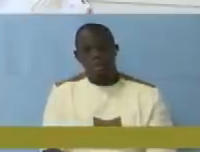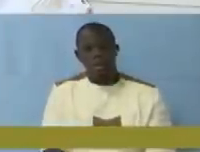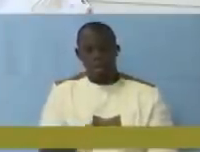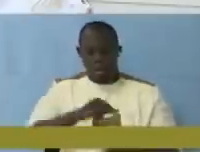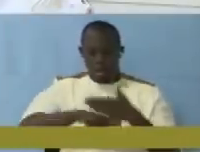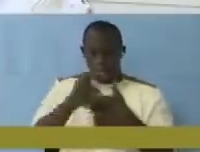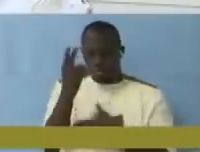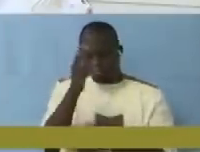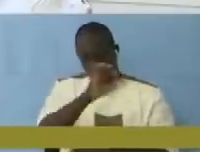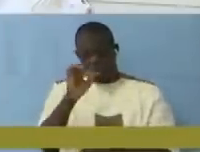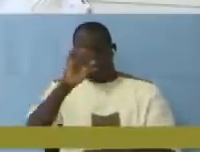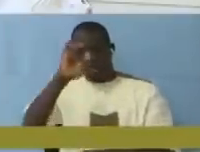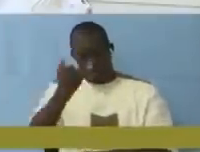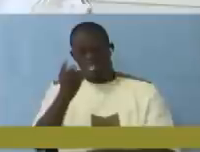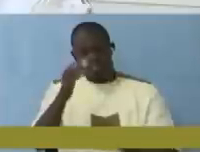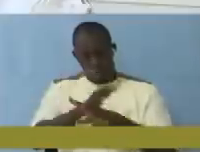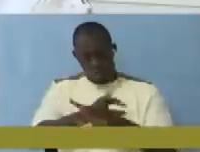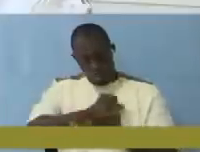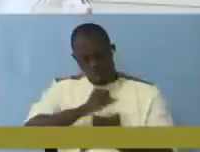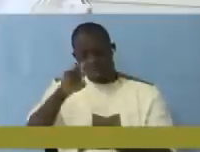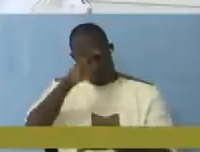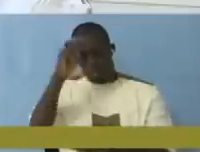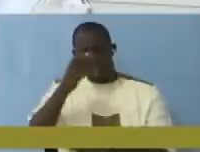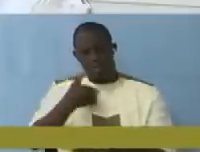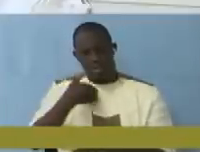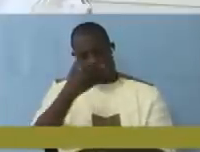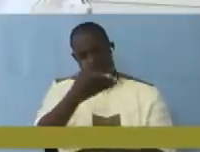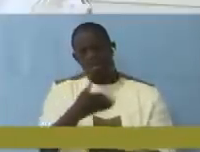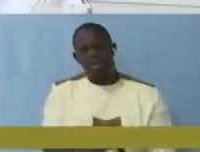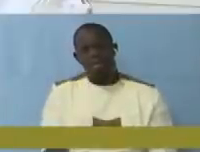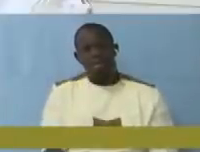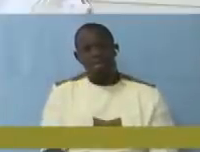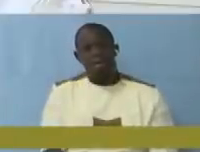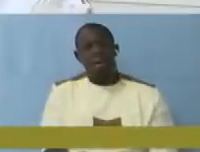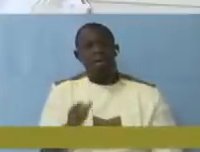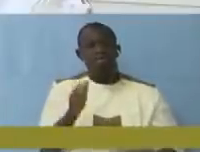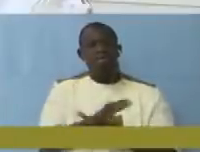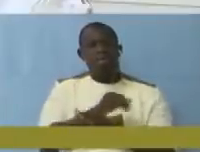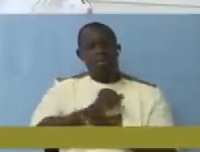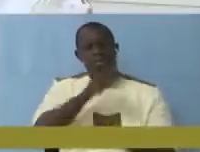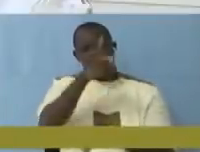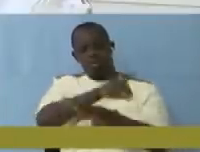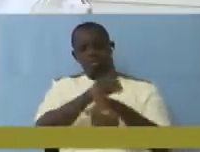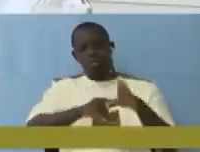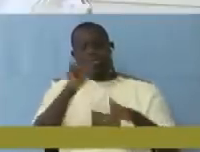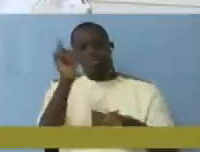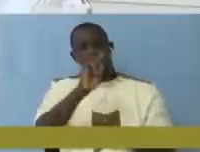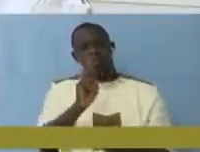2000. Yes. Yes, he was. 2000. Yes. What was his position? He